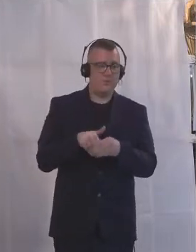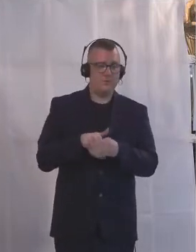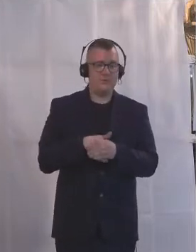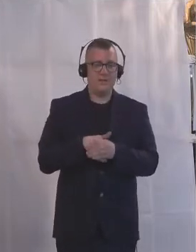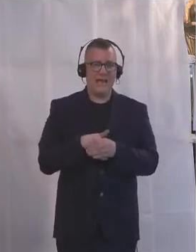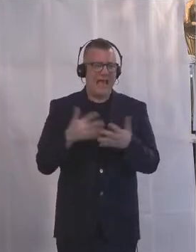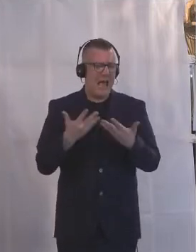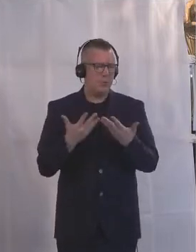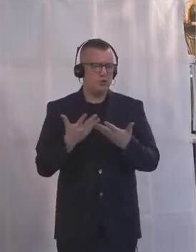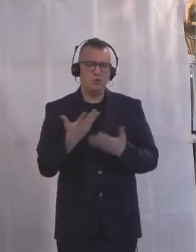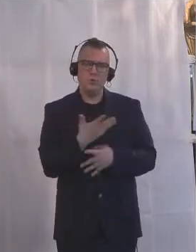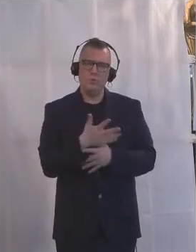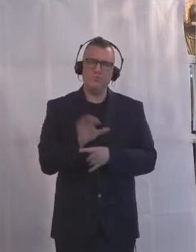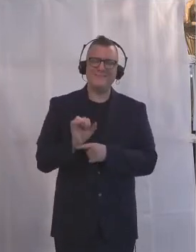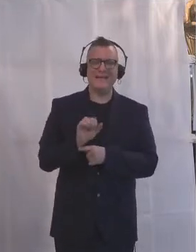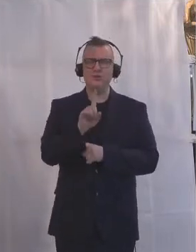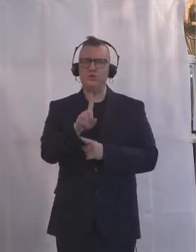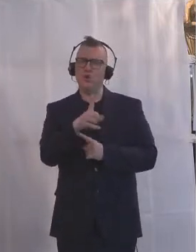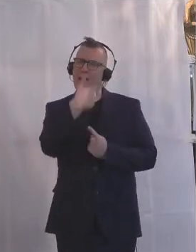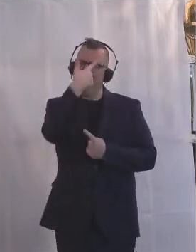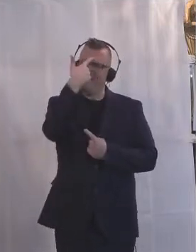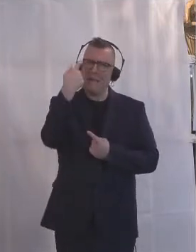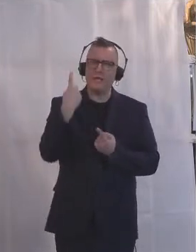What advice would you give to others?